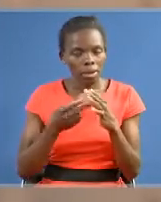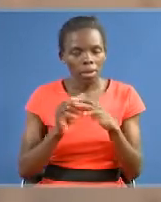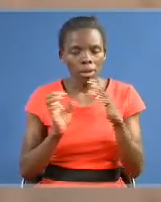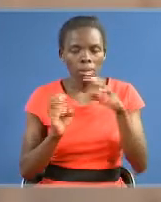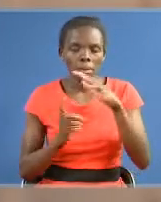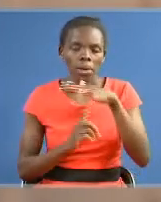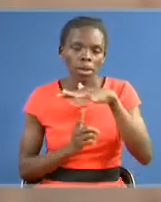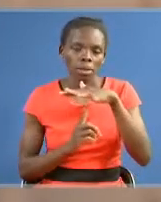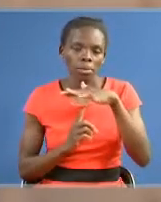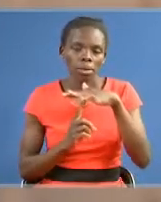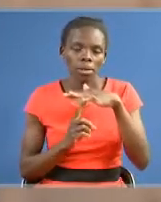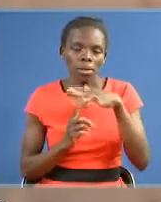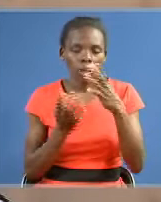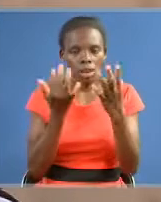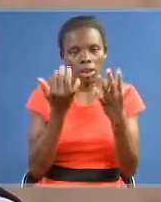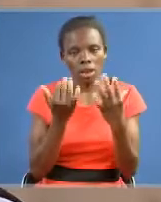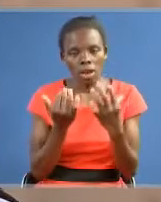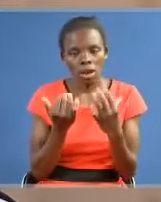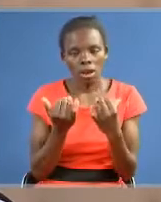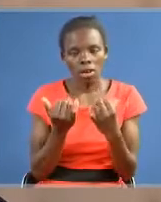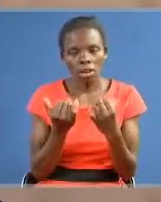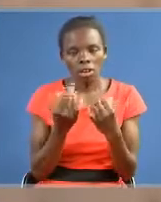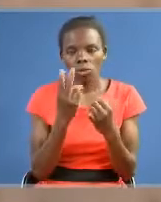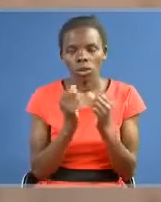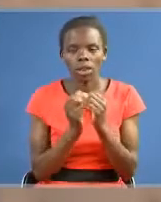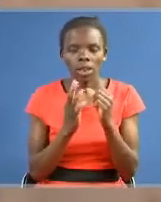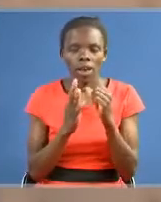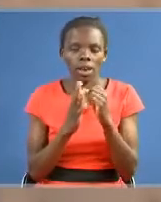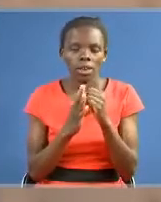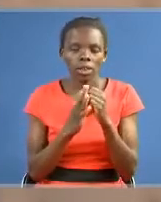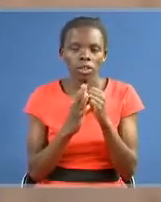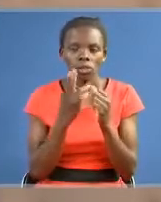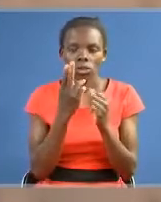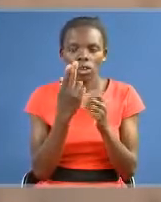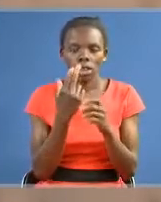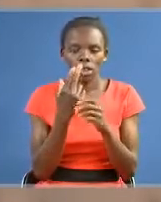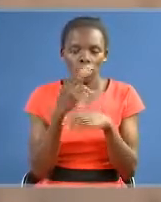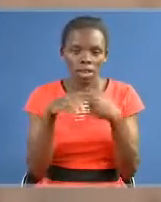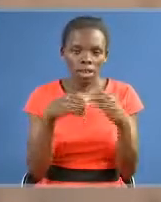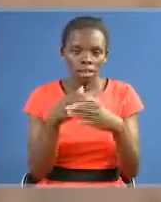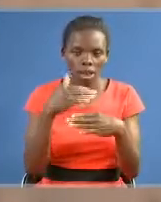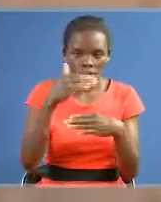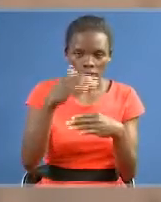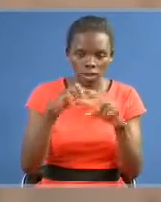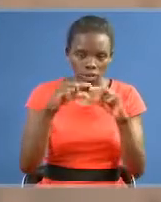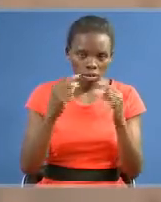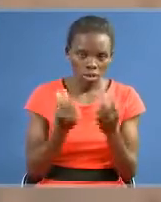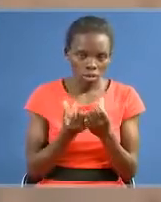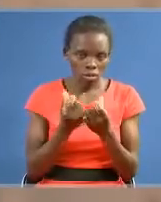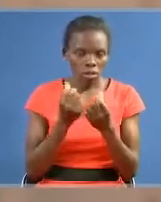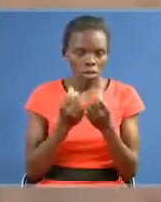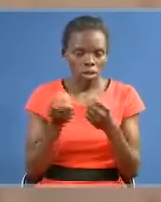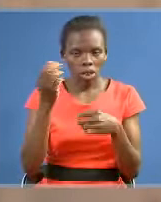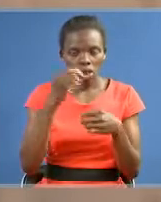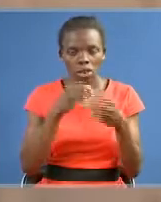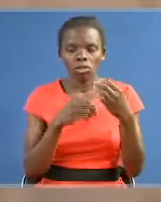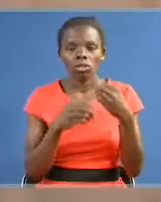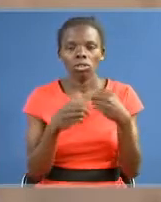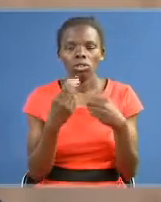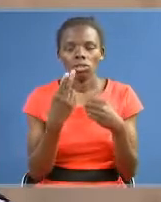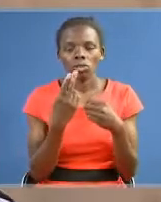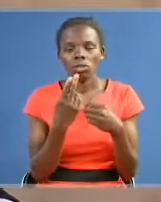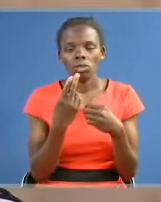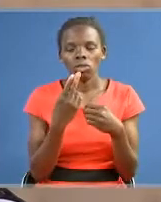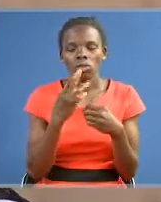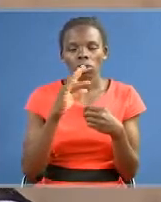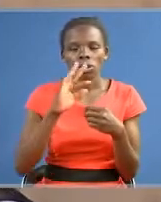parliament, and so far we're now in 2019, 2 years after the general election, and so far no one is working towards the two-third gender